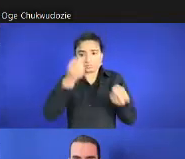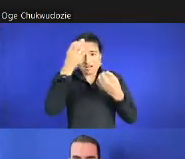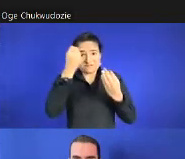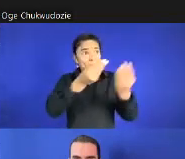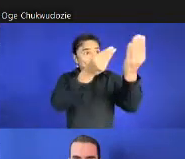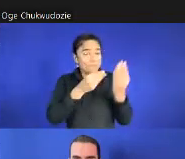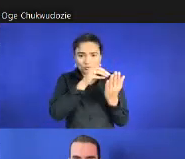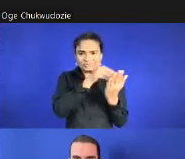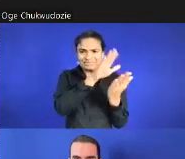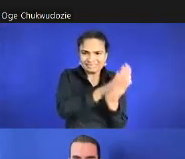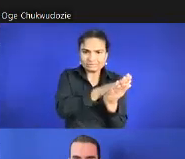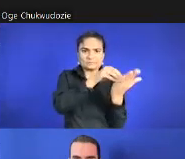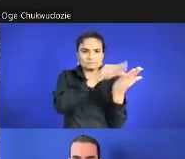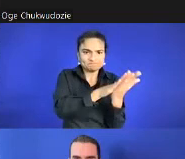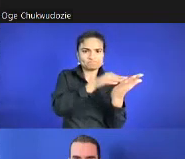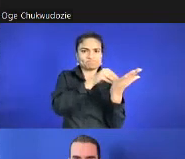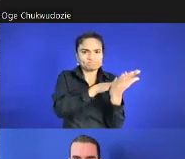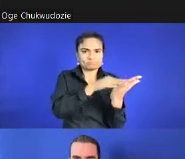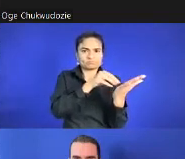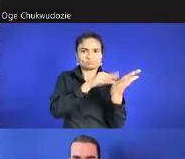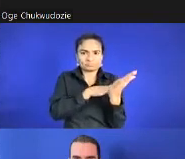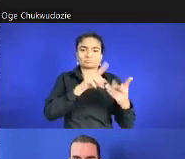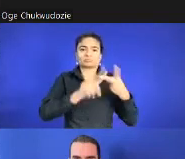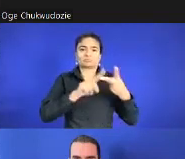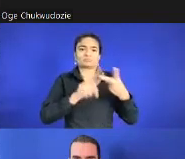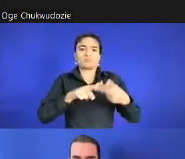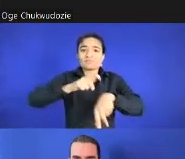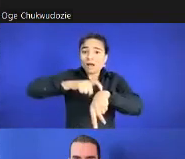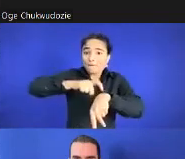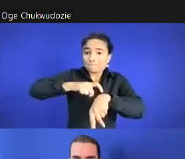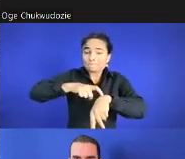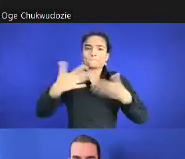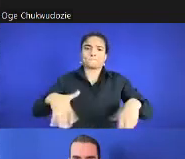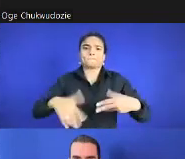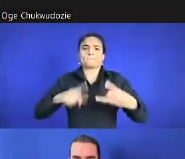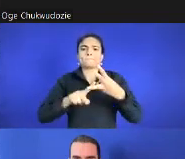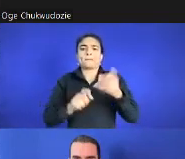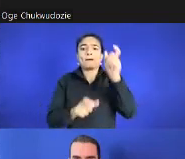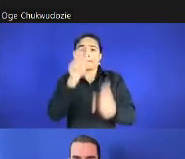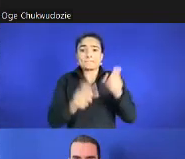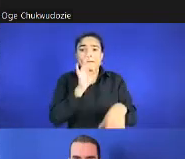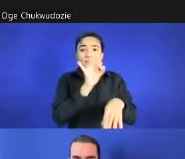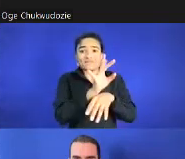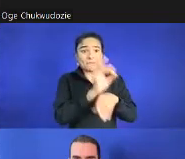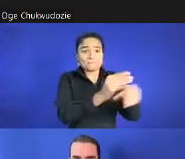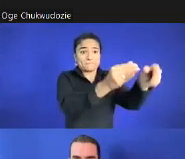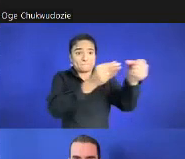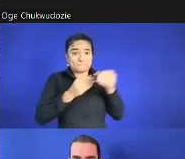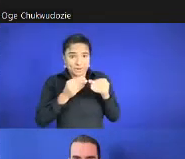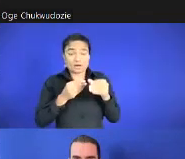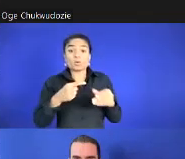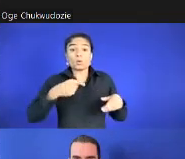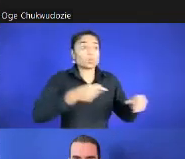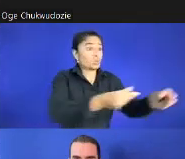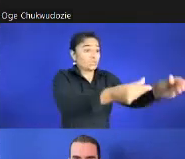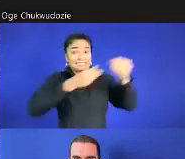documentation, then you may not have all the information you require to act on that feedback. And if it is an anonymous feedback that you